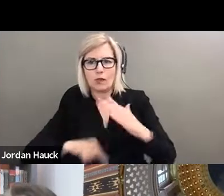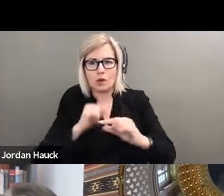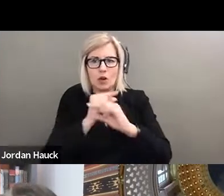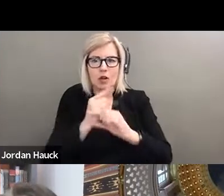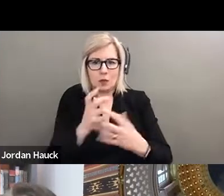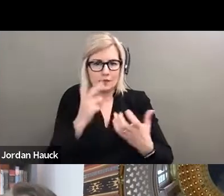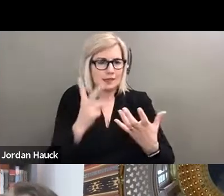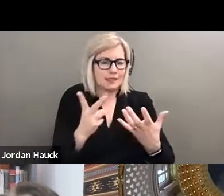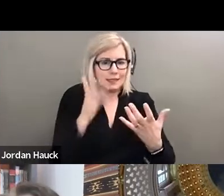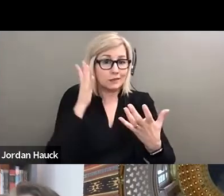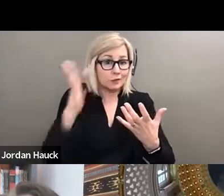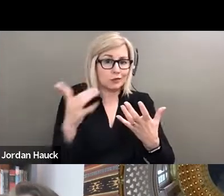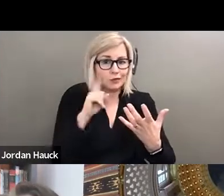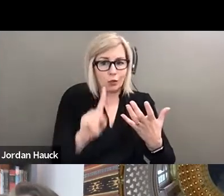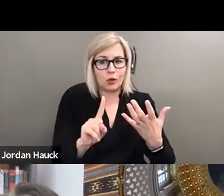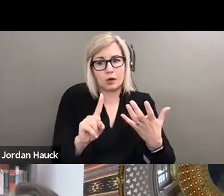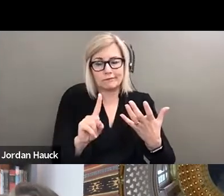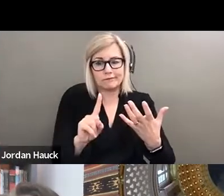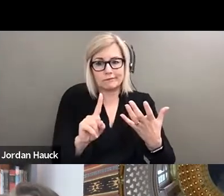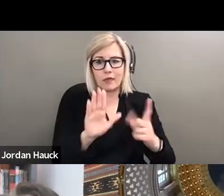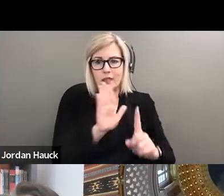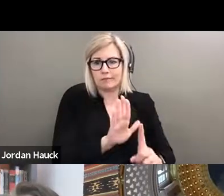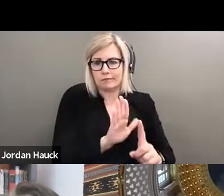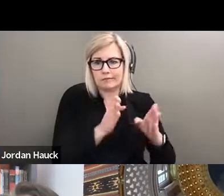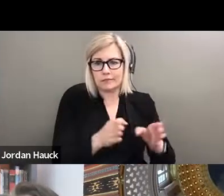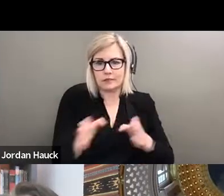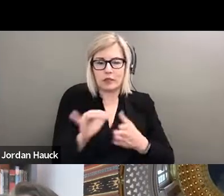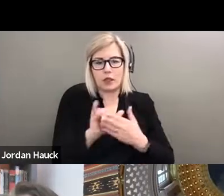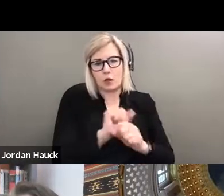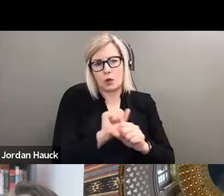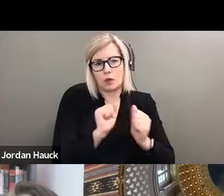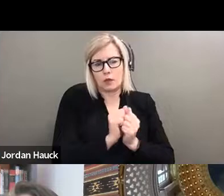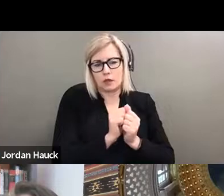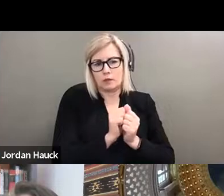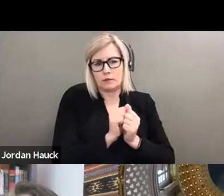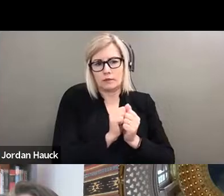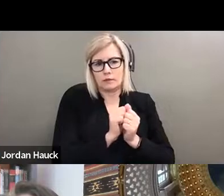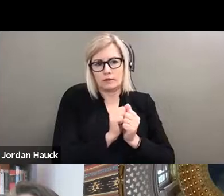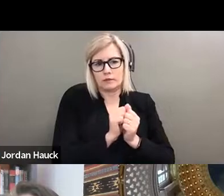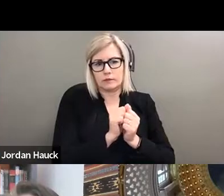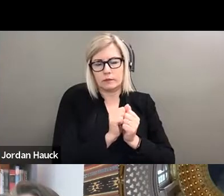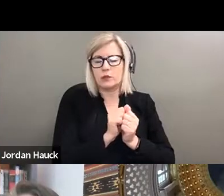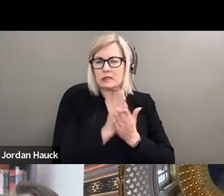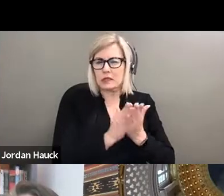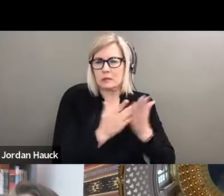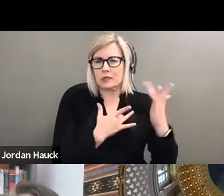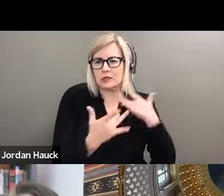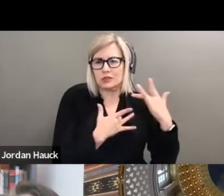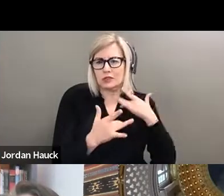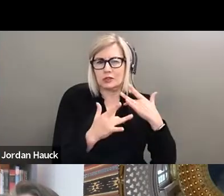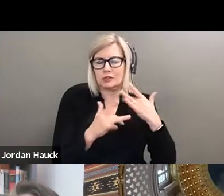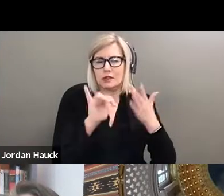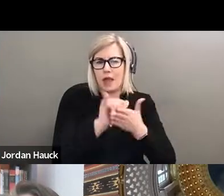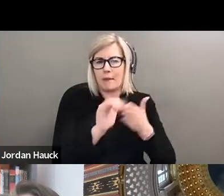the future for their for the individual that they're working with. So there's some concerns that that might get